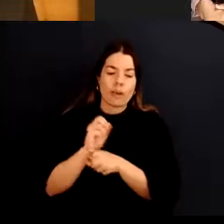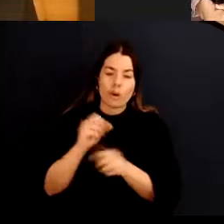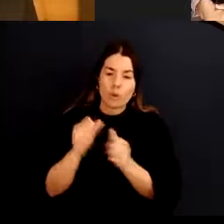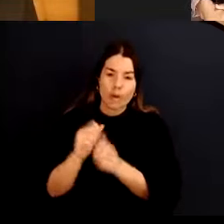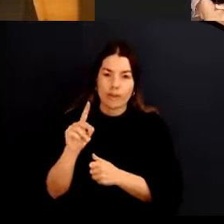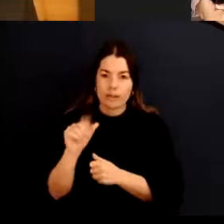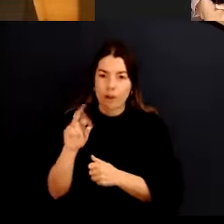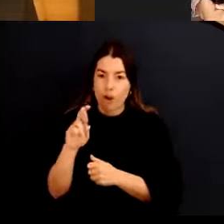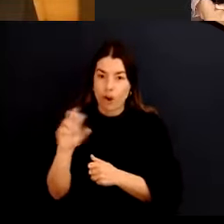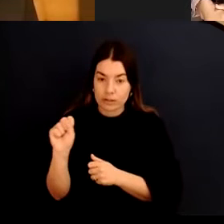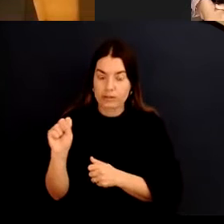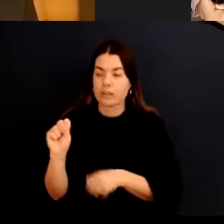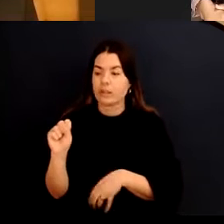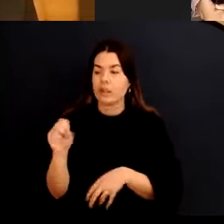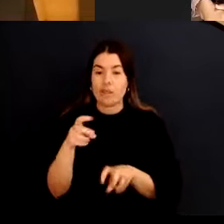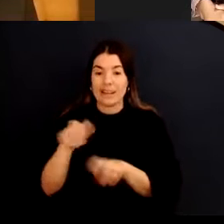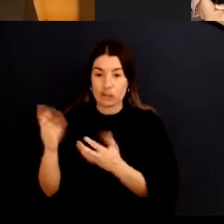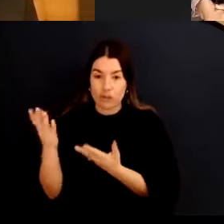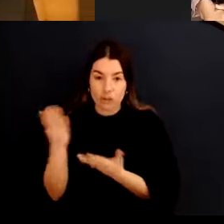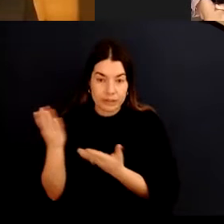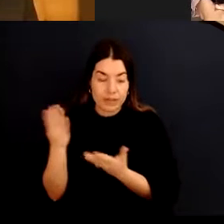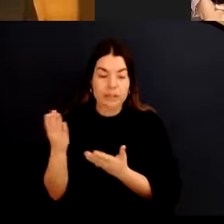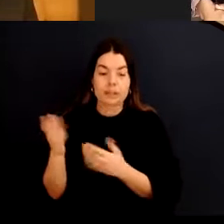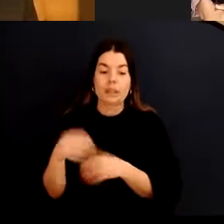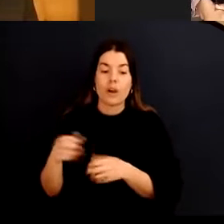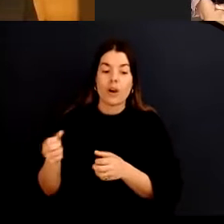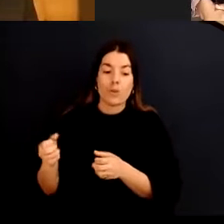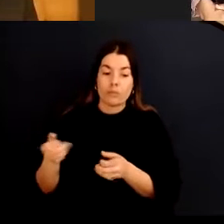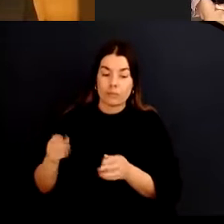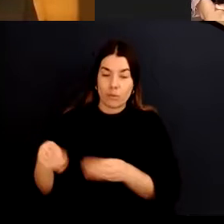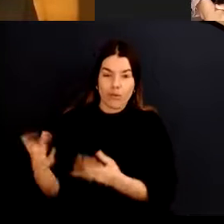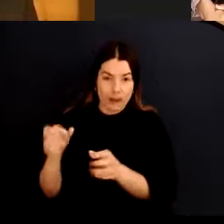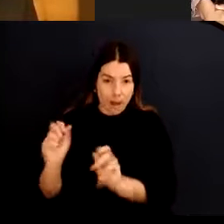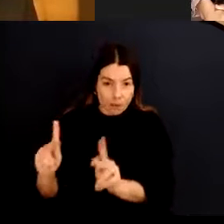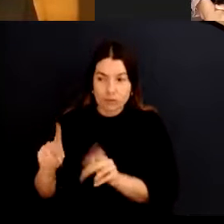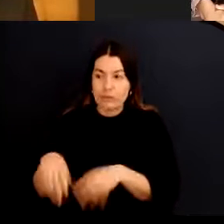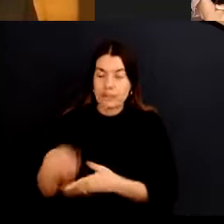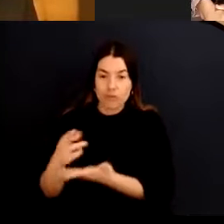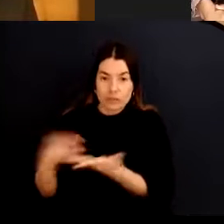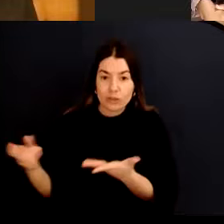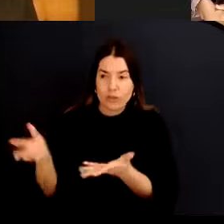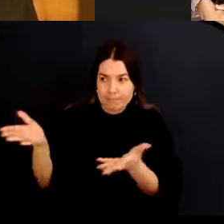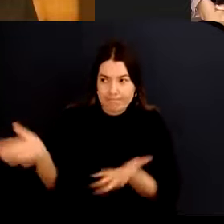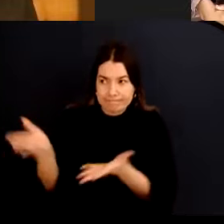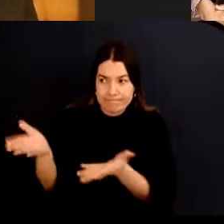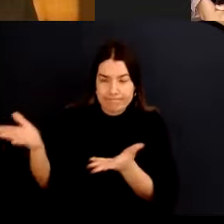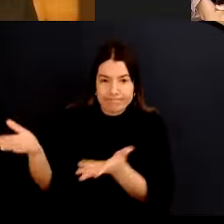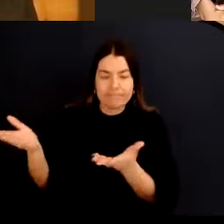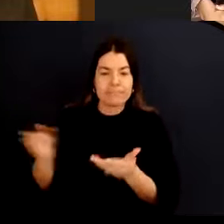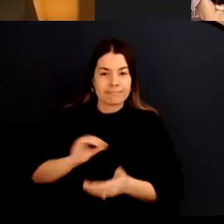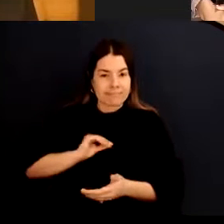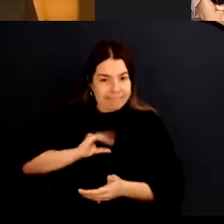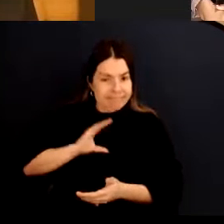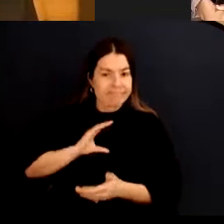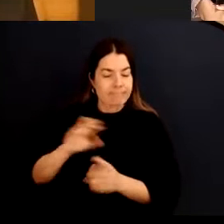tying them into opportunities and resources, building them up, that has shown the opportunities that they 10 can